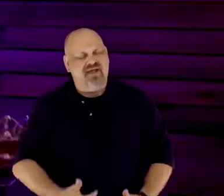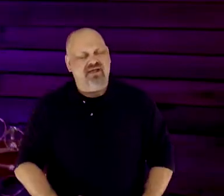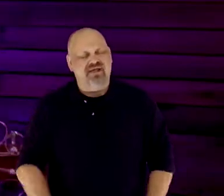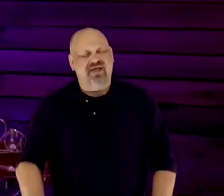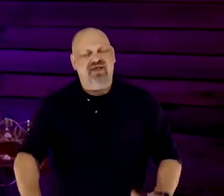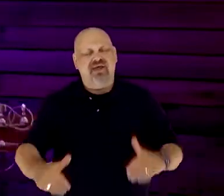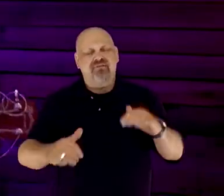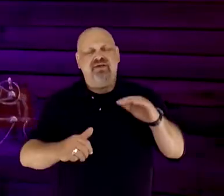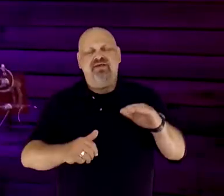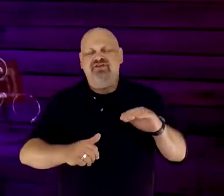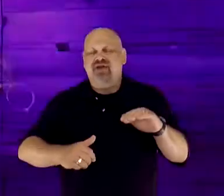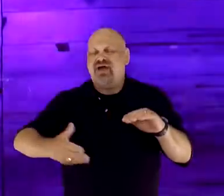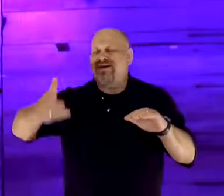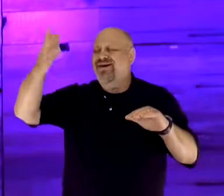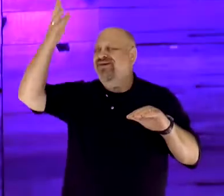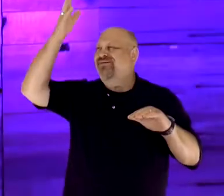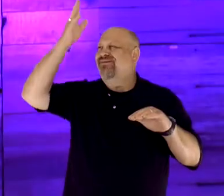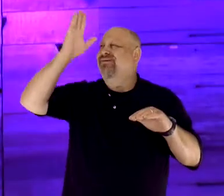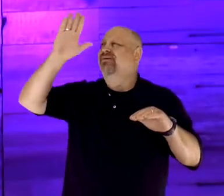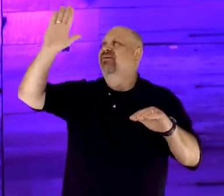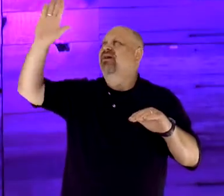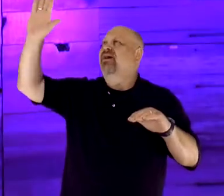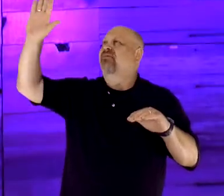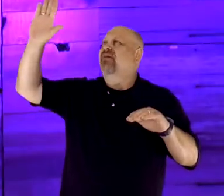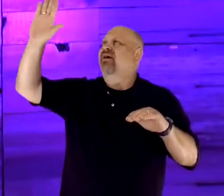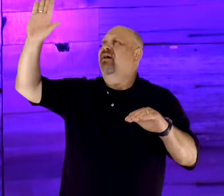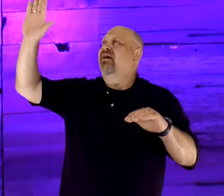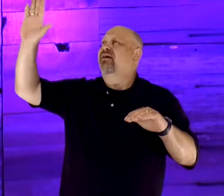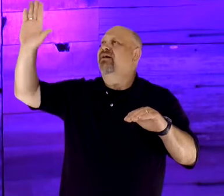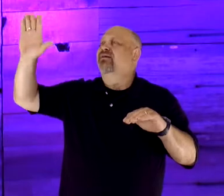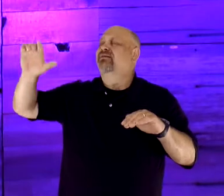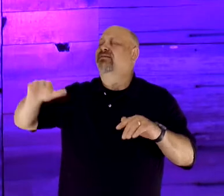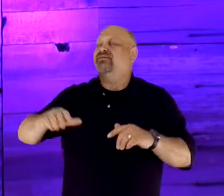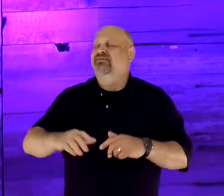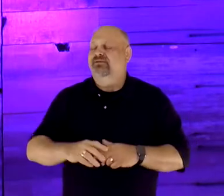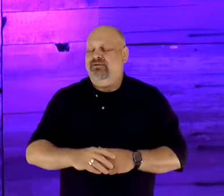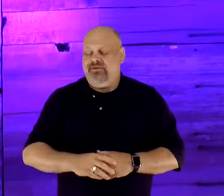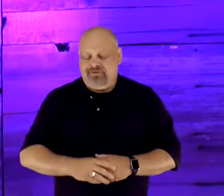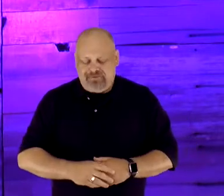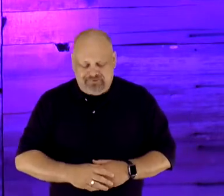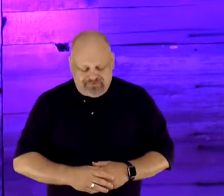Oh, I am a child of God.